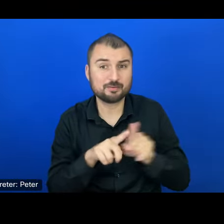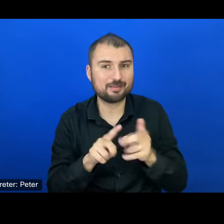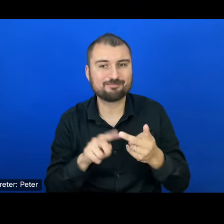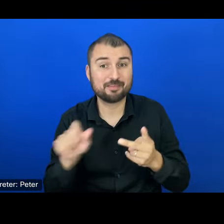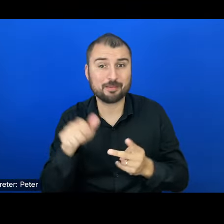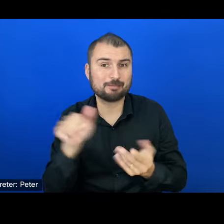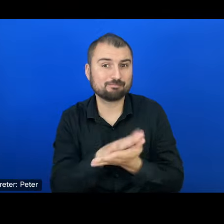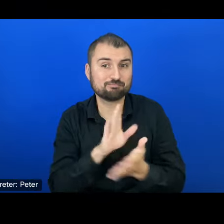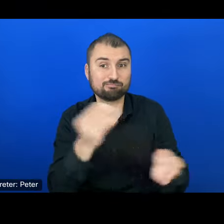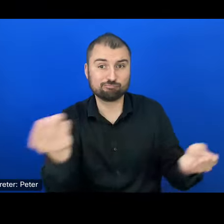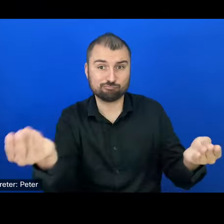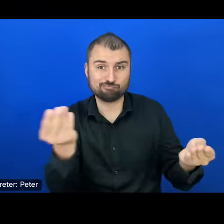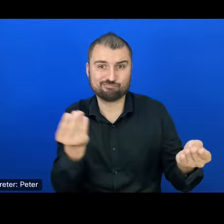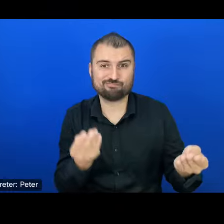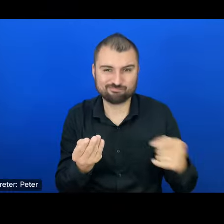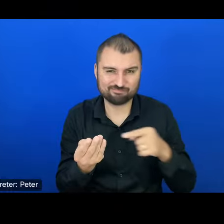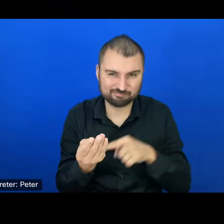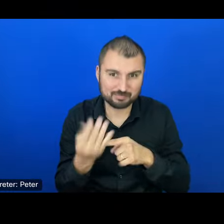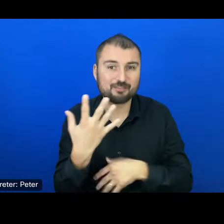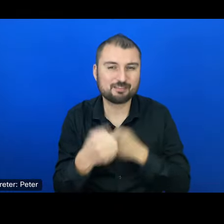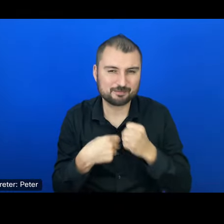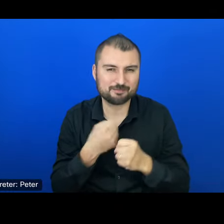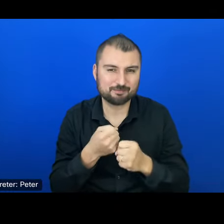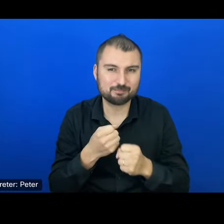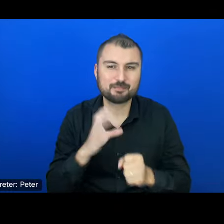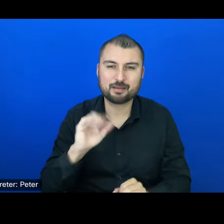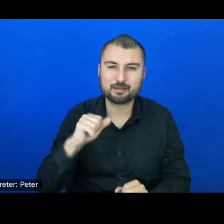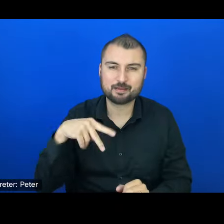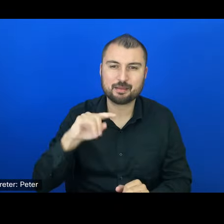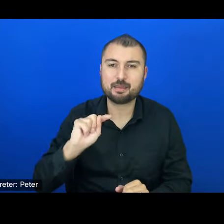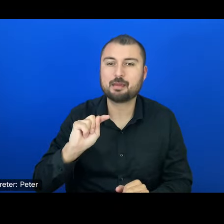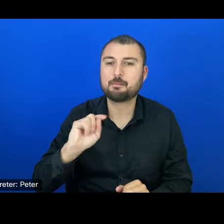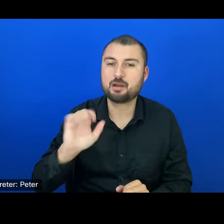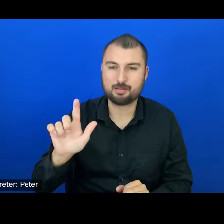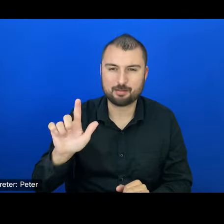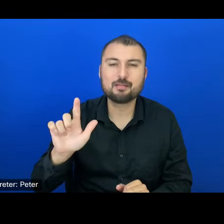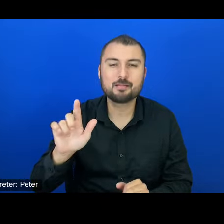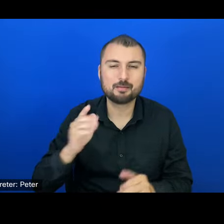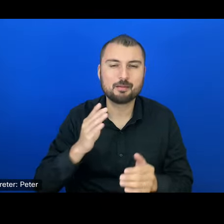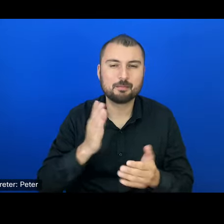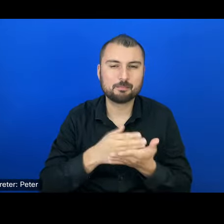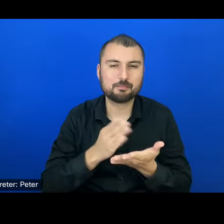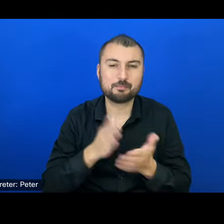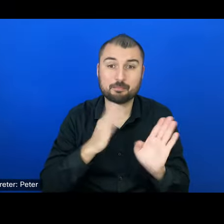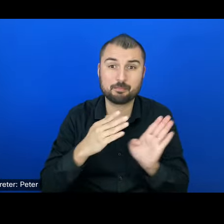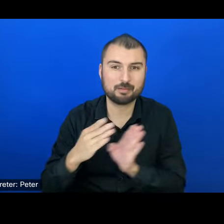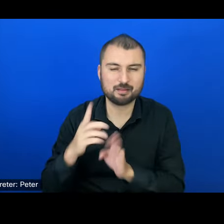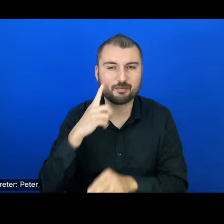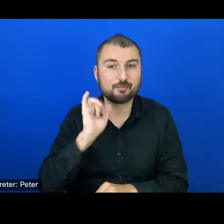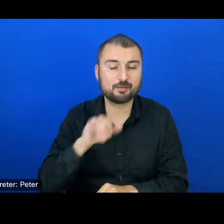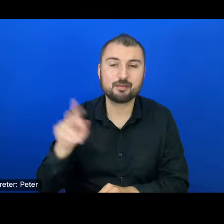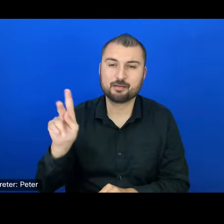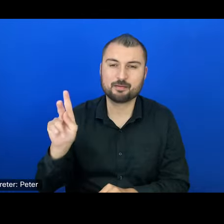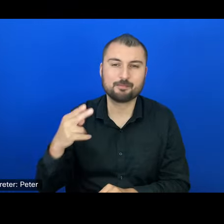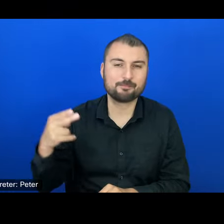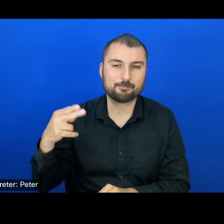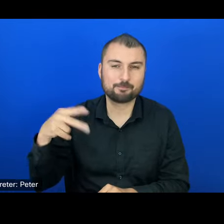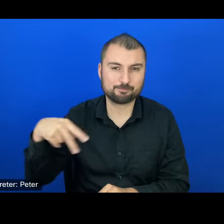provided us with, the 5-year capital budget plan for the Kansas Highway